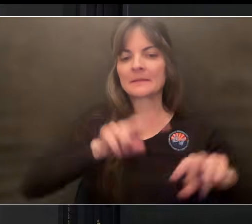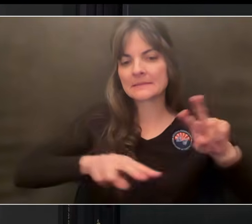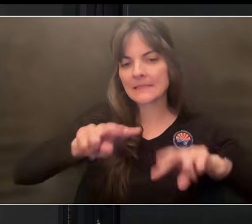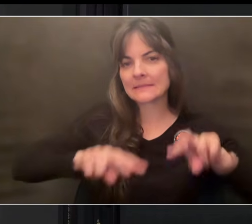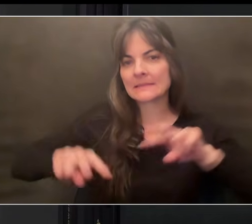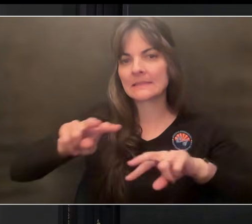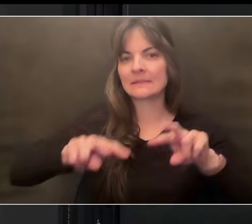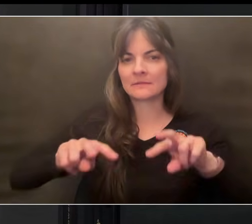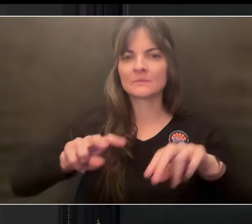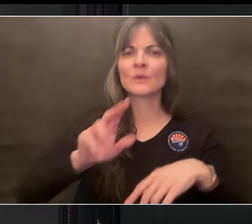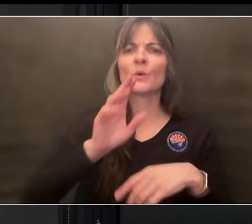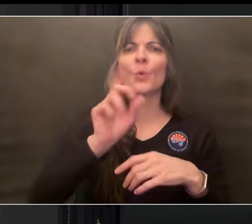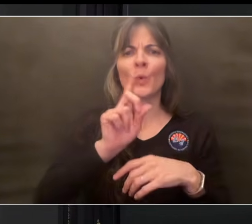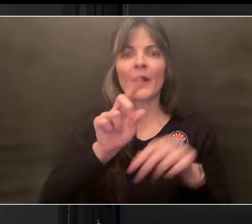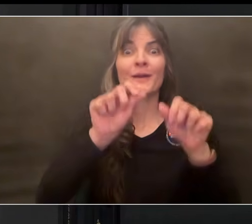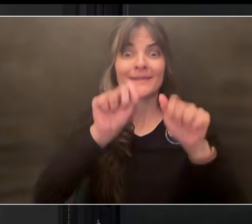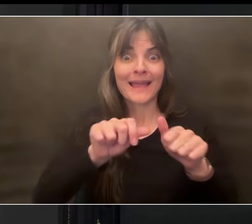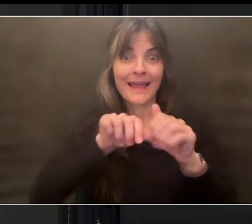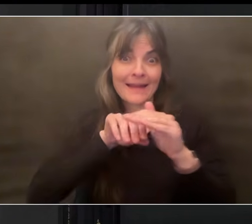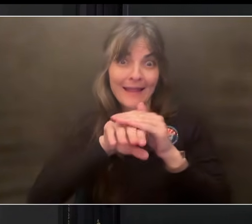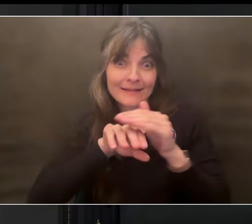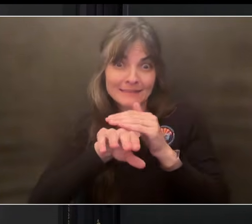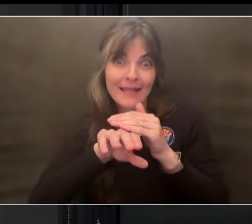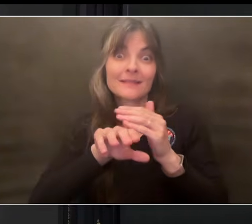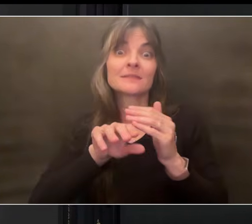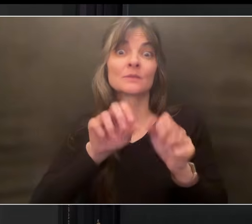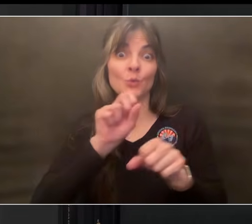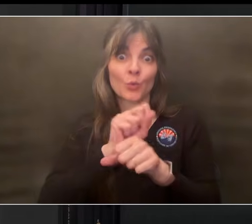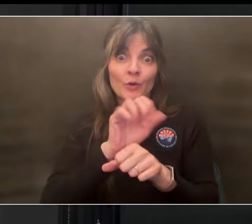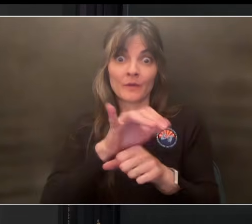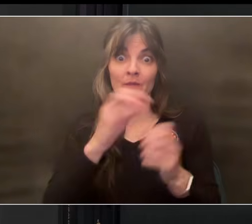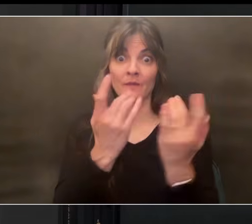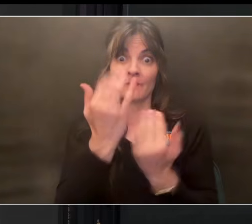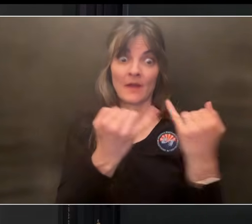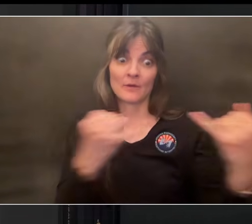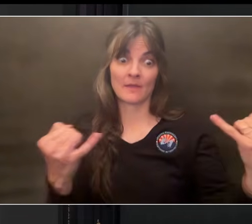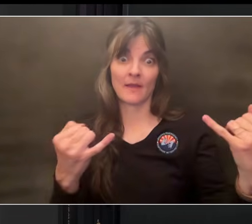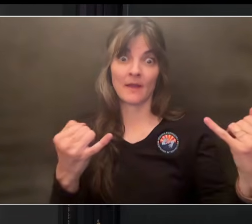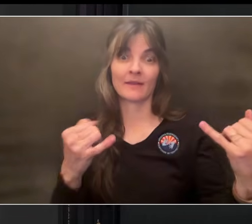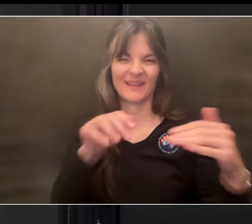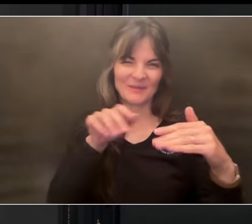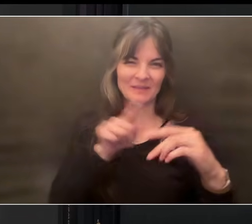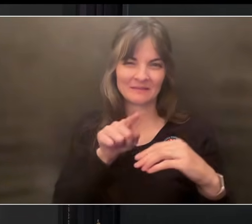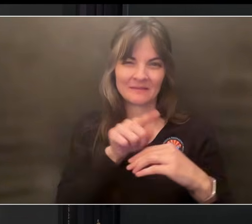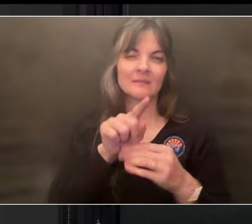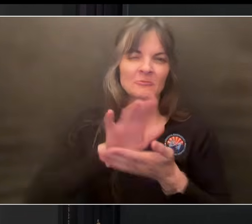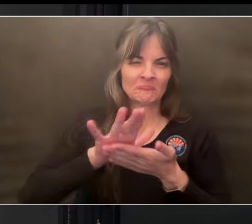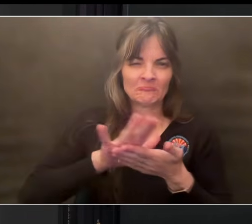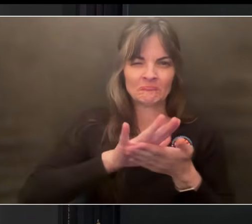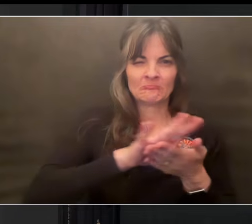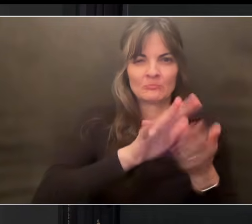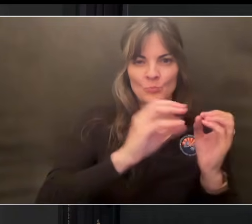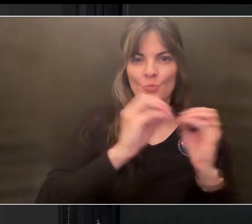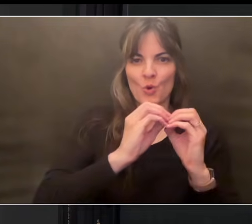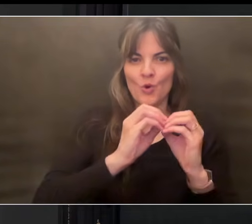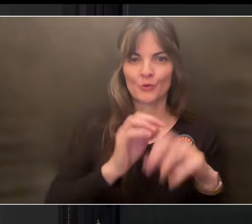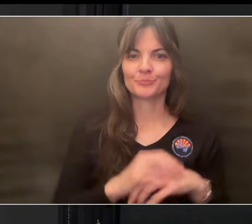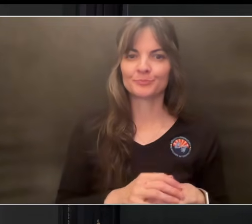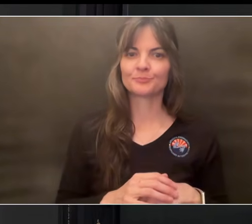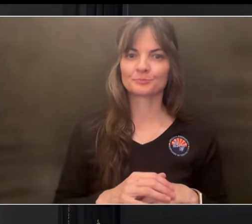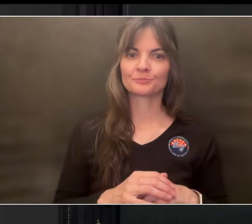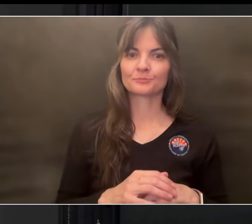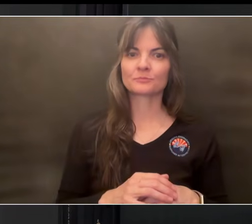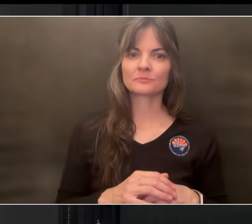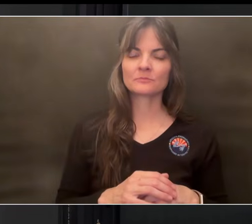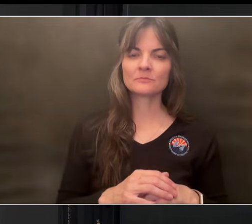today, working their way back in where they can gain access to that fire line, and they're going to continue mopping that up today, as well